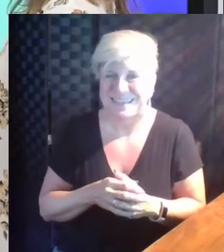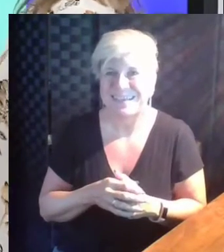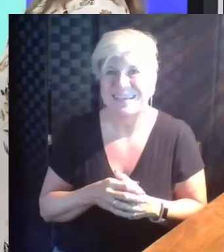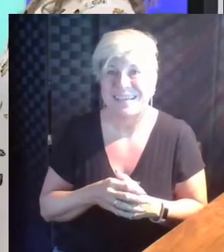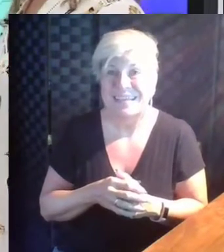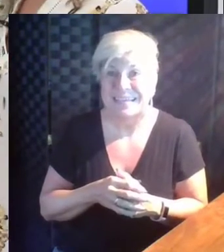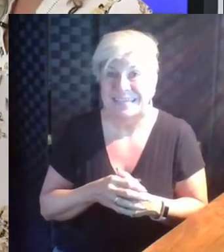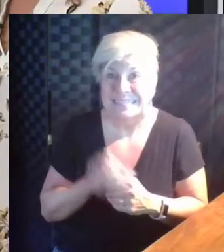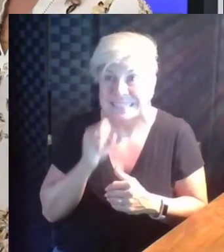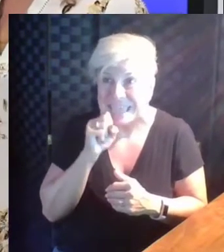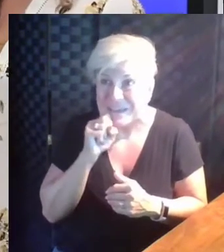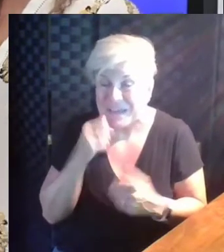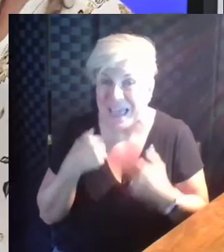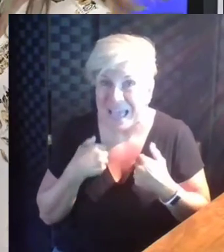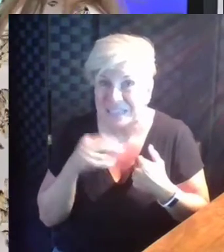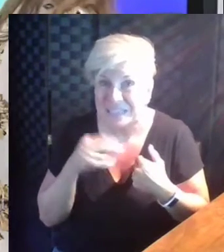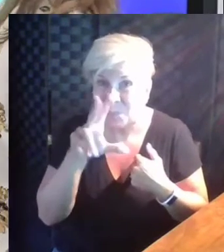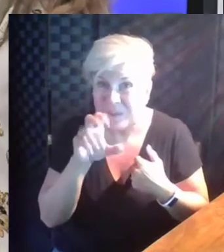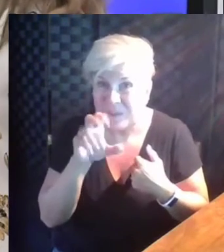356. So Sarah has